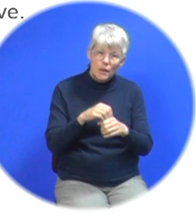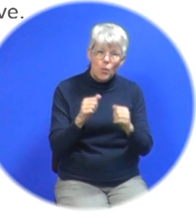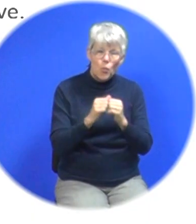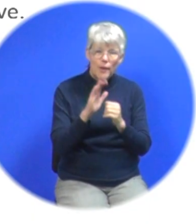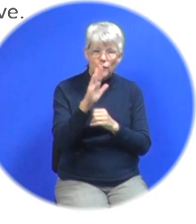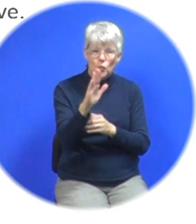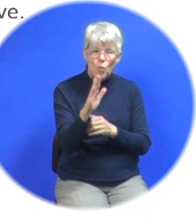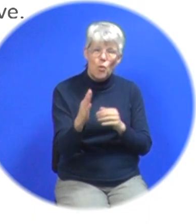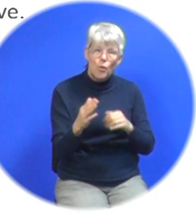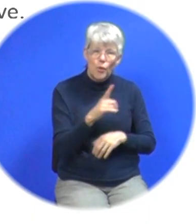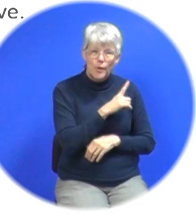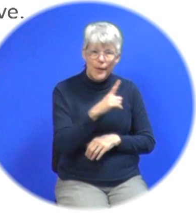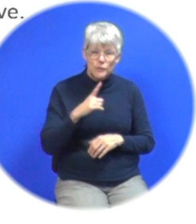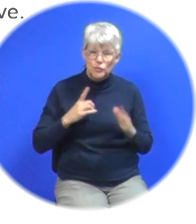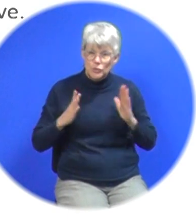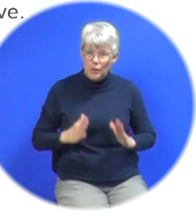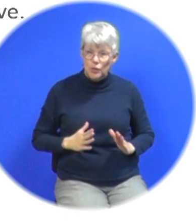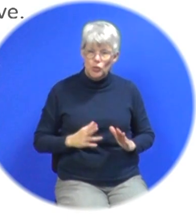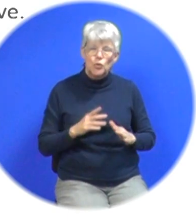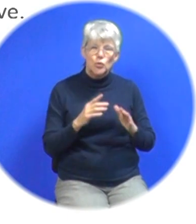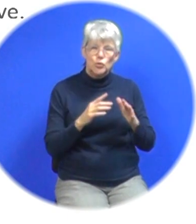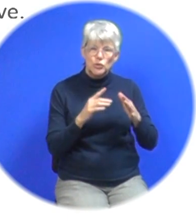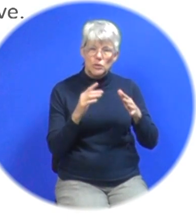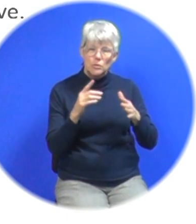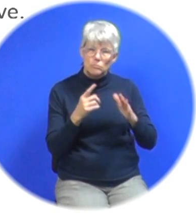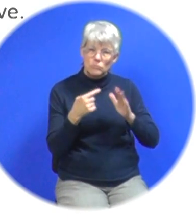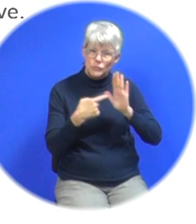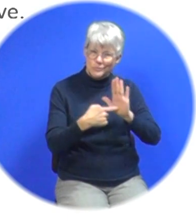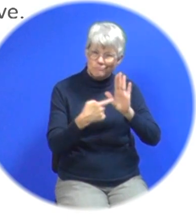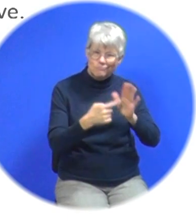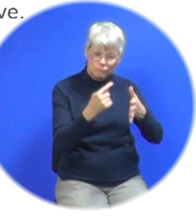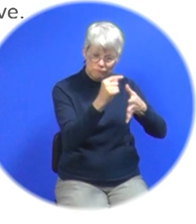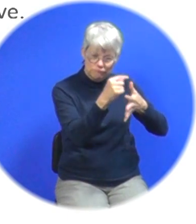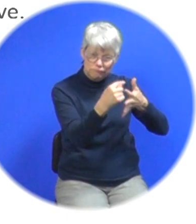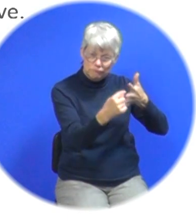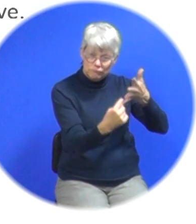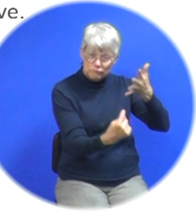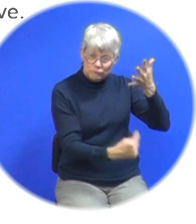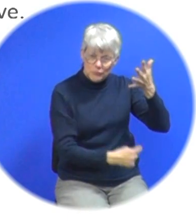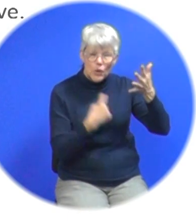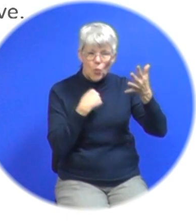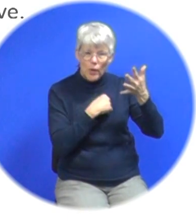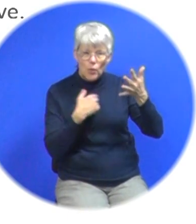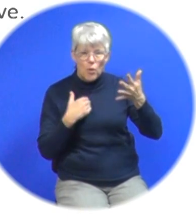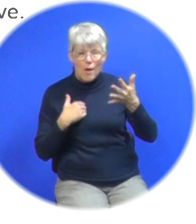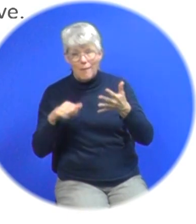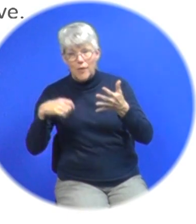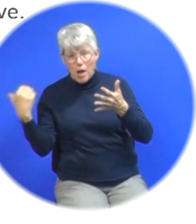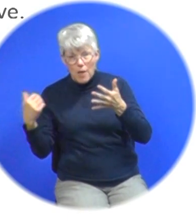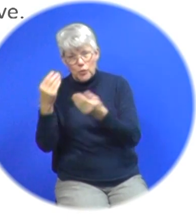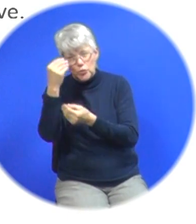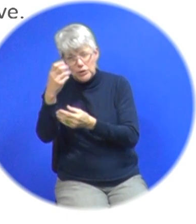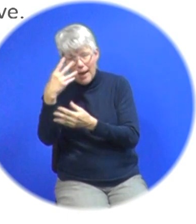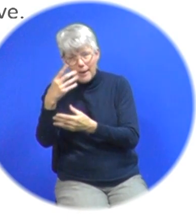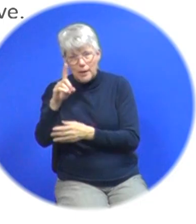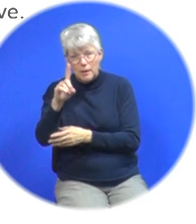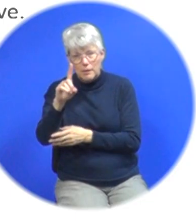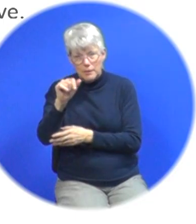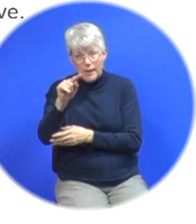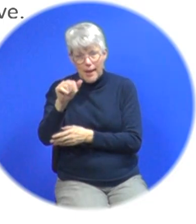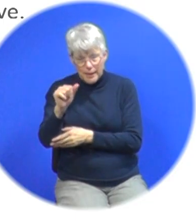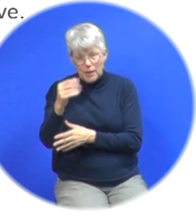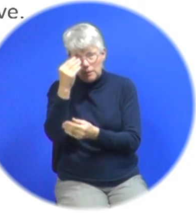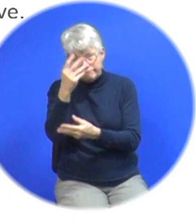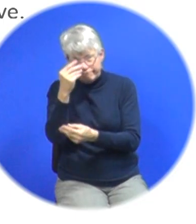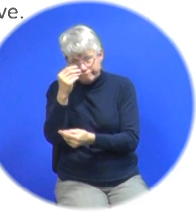use using these key points. We'll have additional data and points for you along the way. Also,